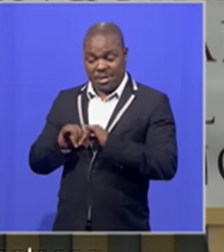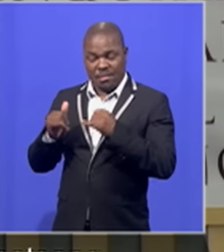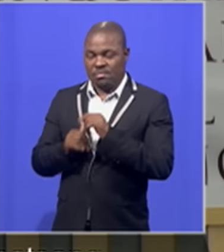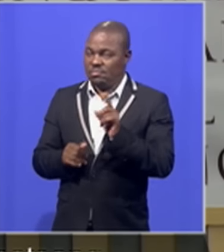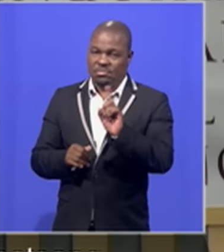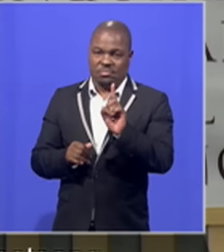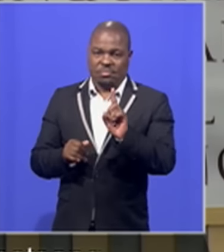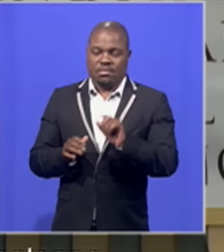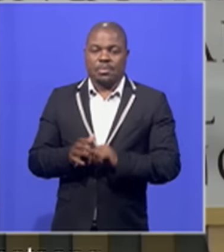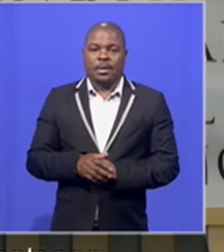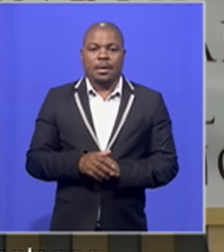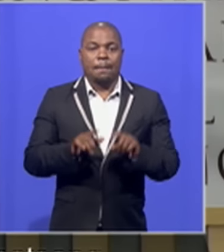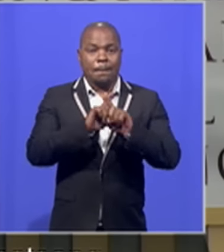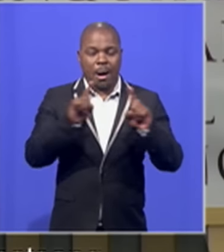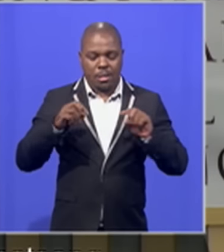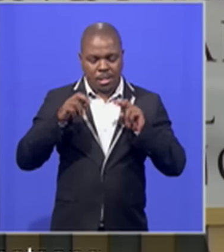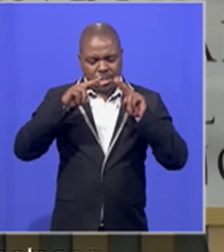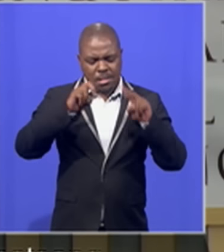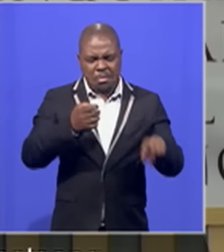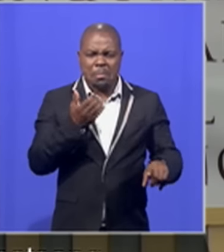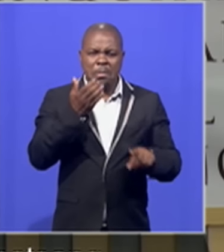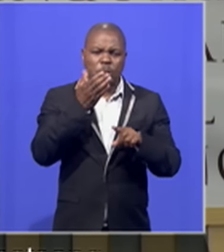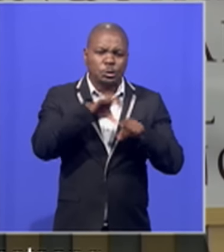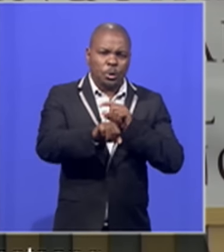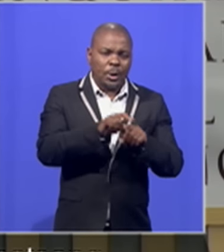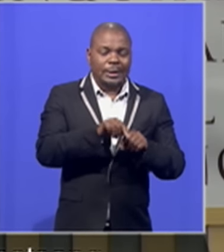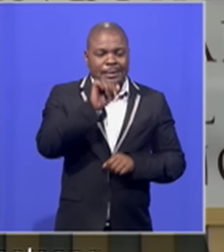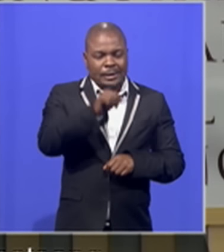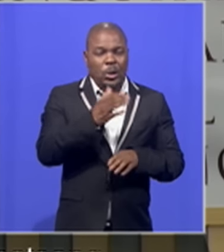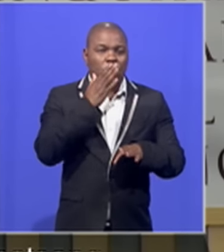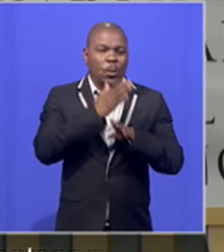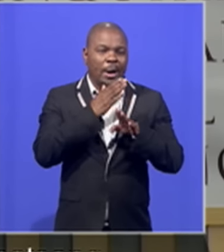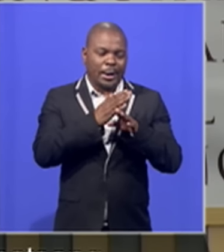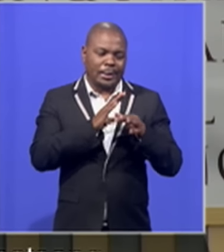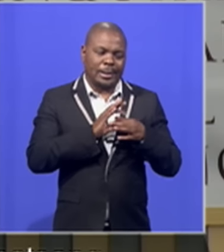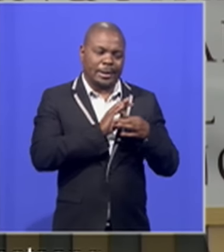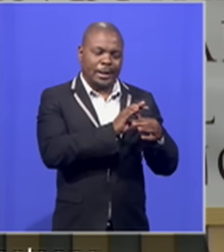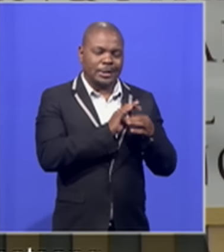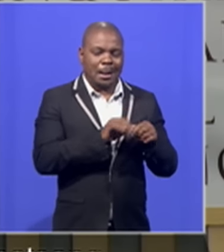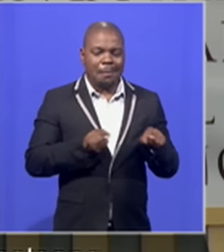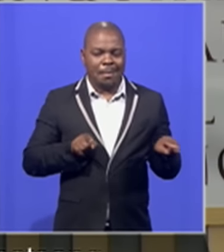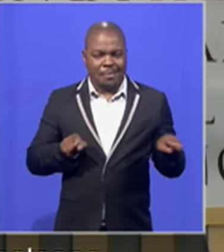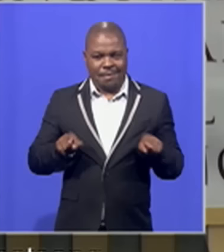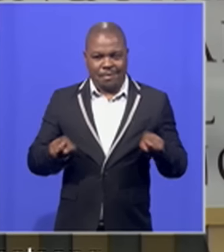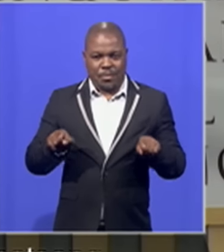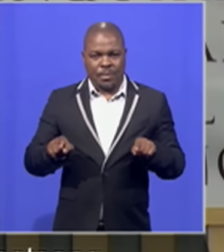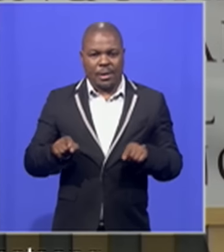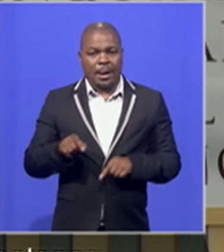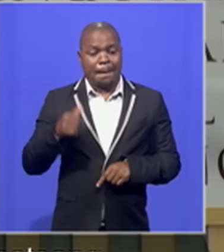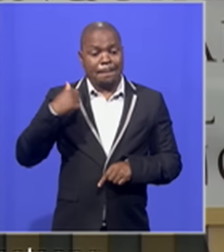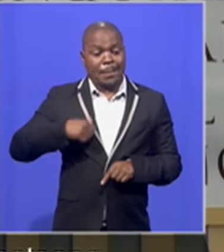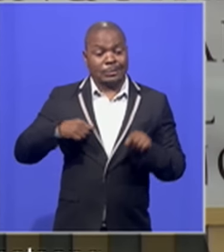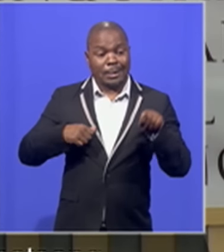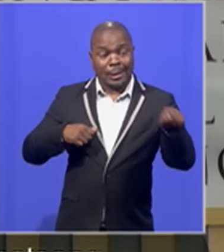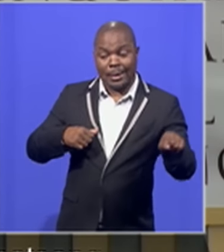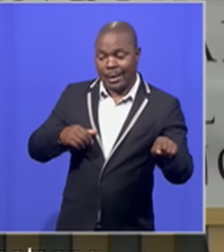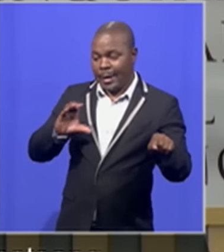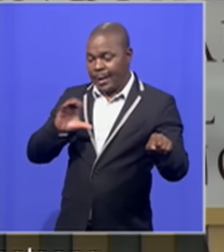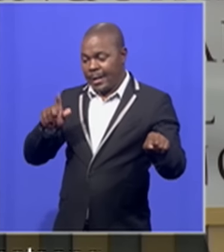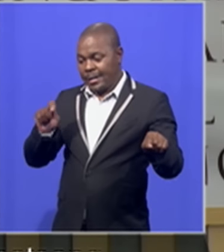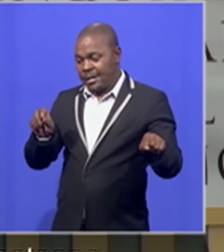became clear in terms of the investigation is that indeed there was some working relationship, but it's not a working relationship of the municipality with CAT